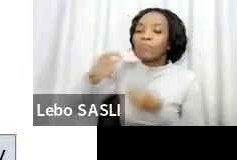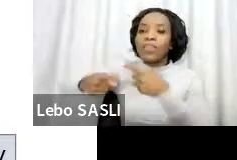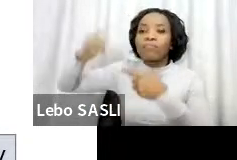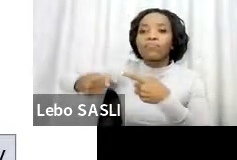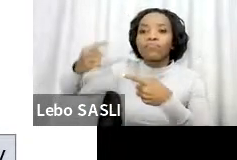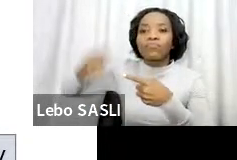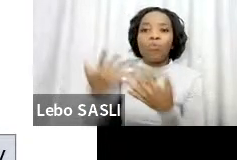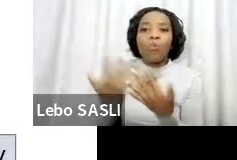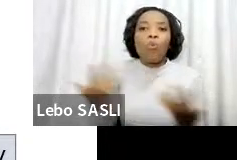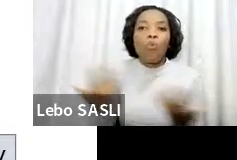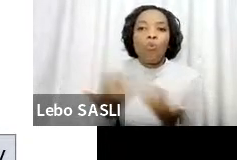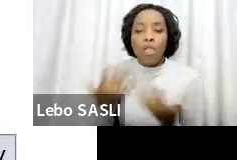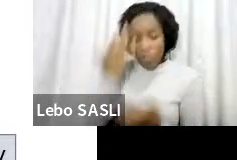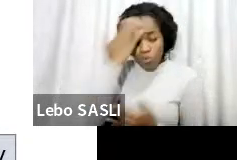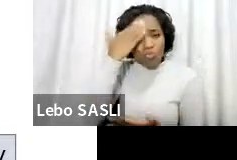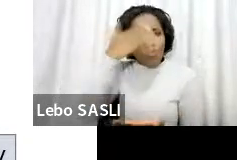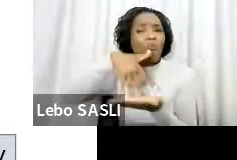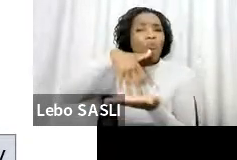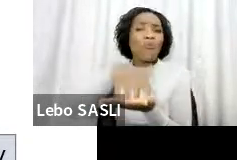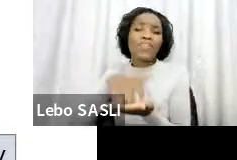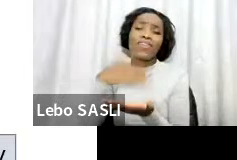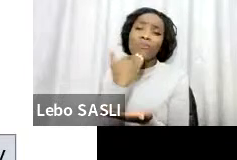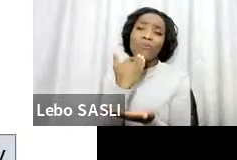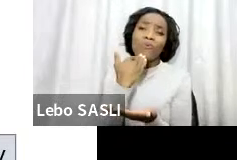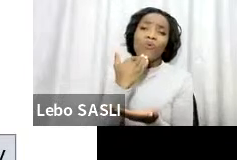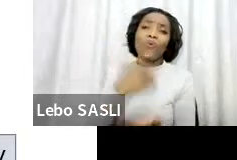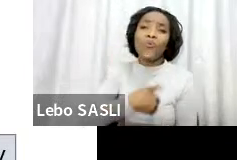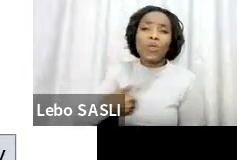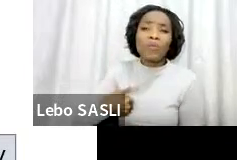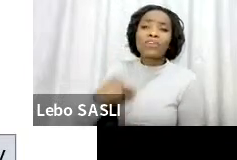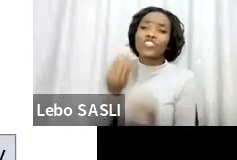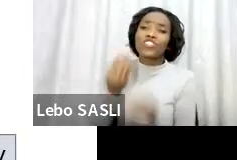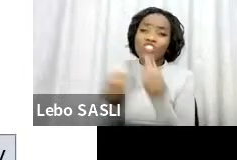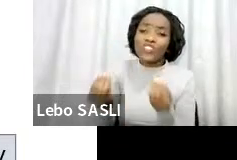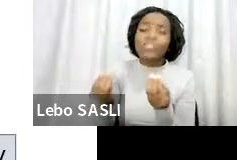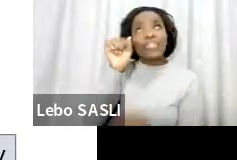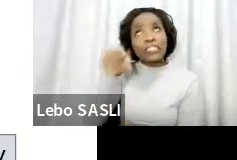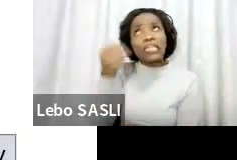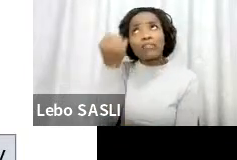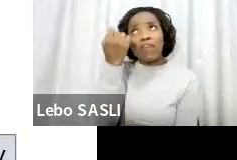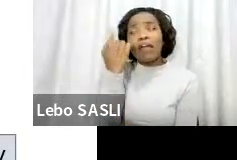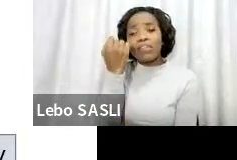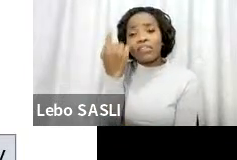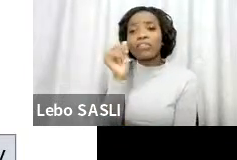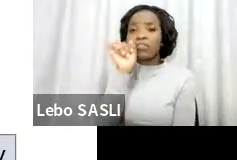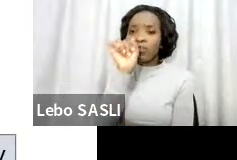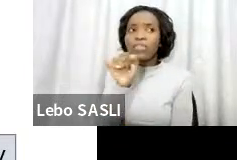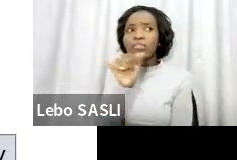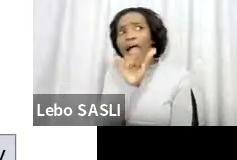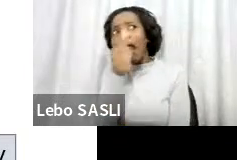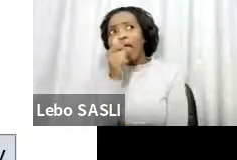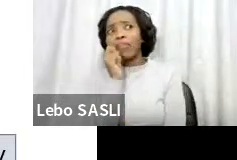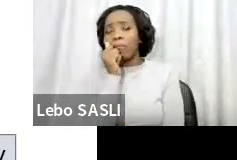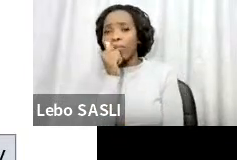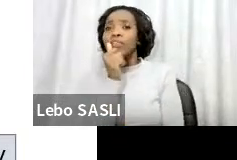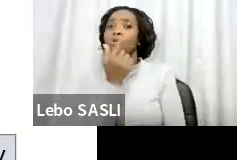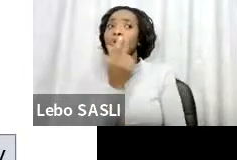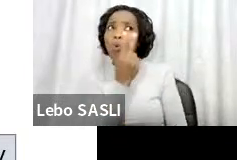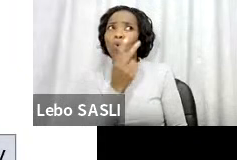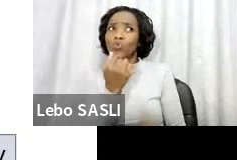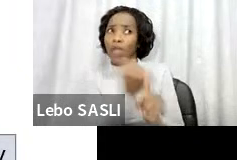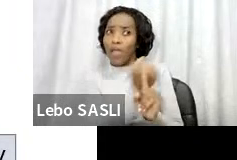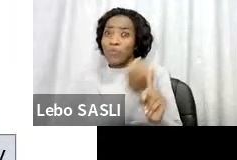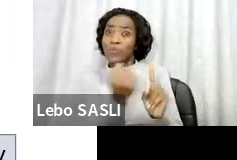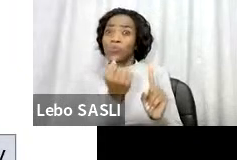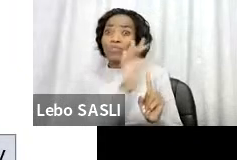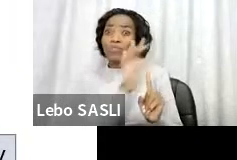the vulnerable groups are women and children. Of course, we understand that there are other men who are also abused, who